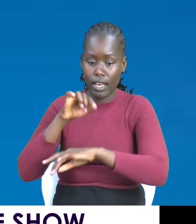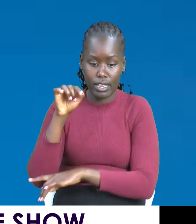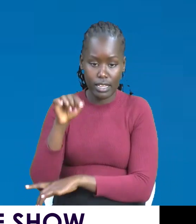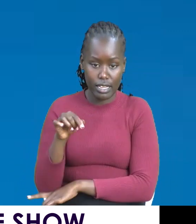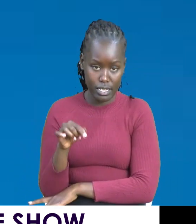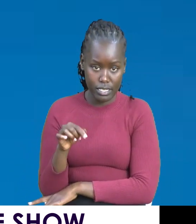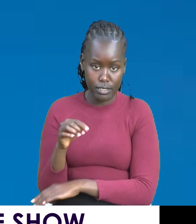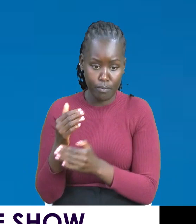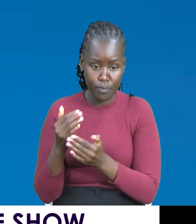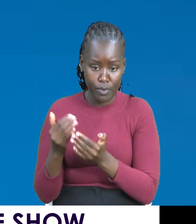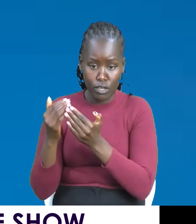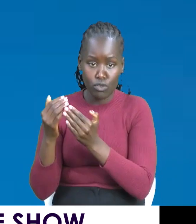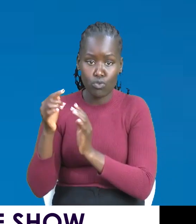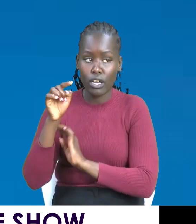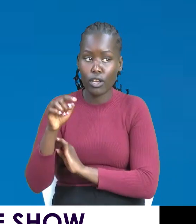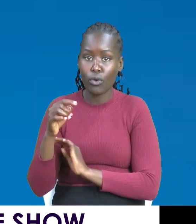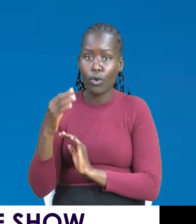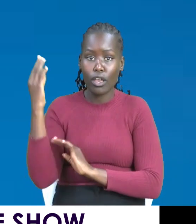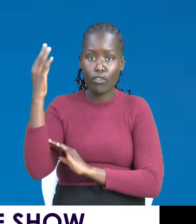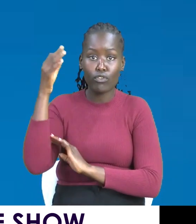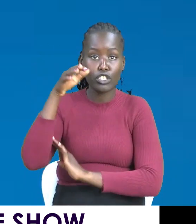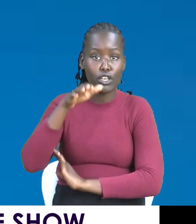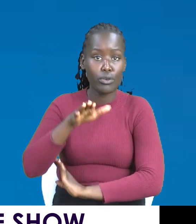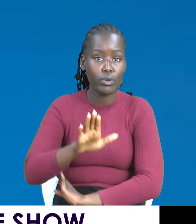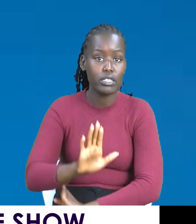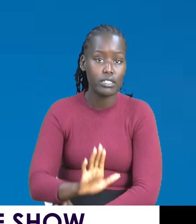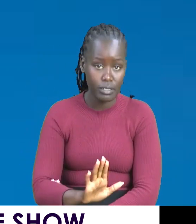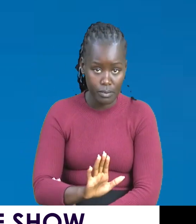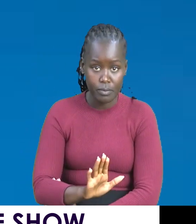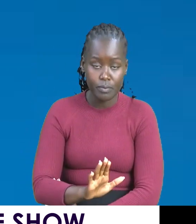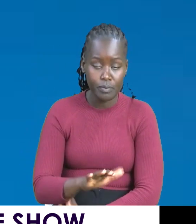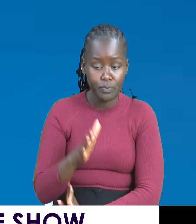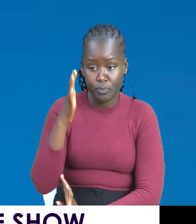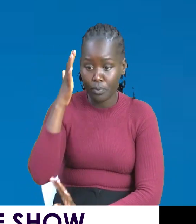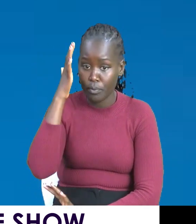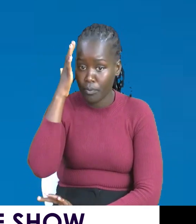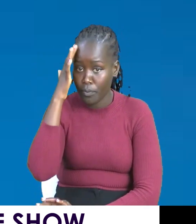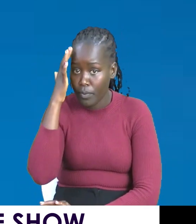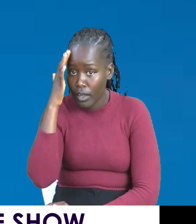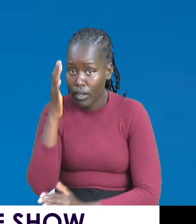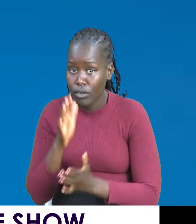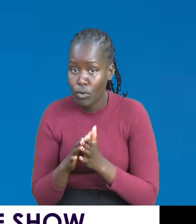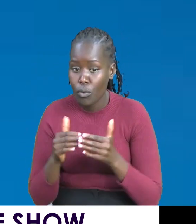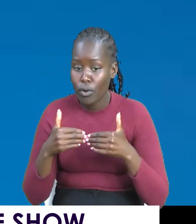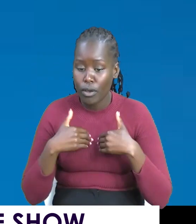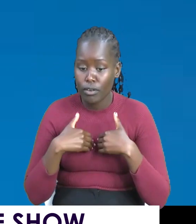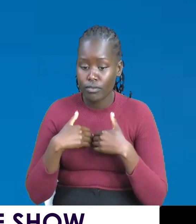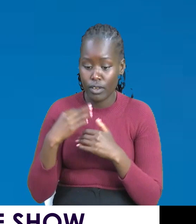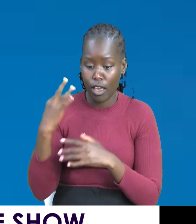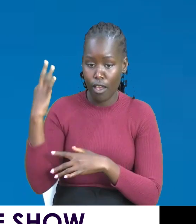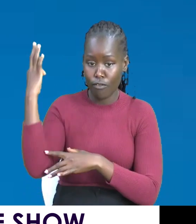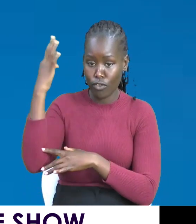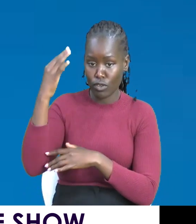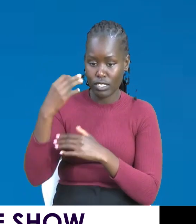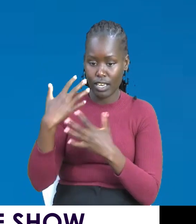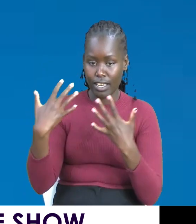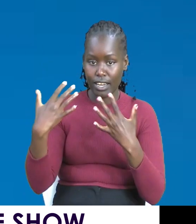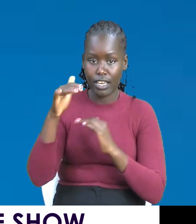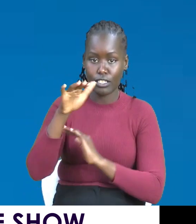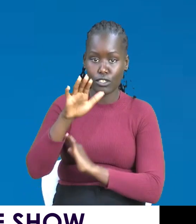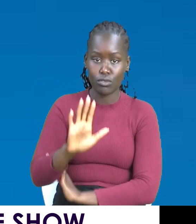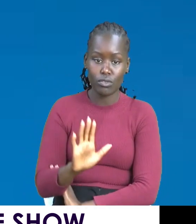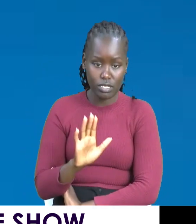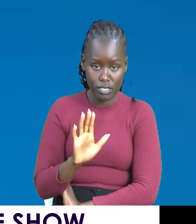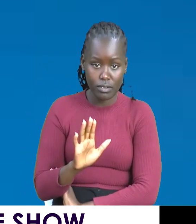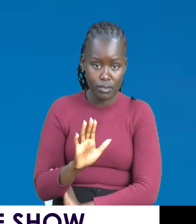to carry you into your destiny. You know, there is destiny in your hands. You were